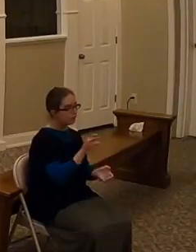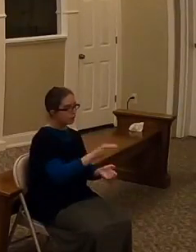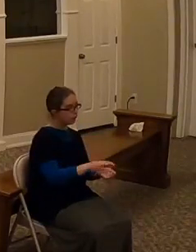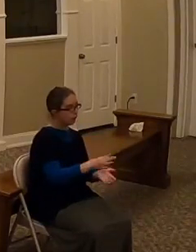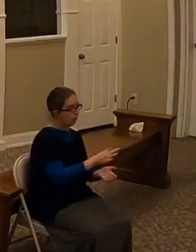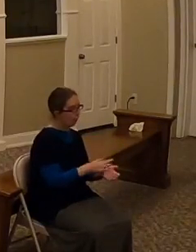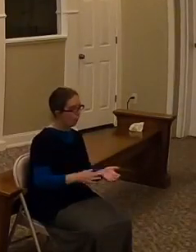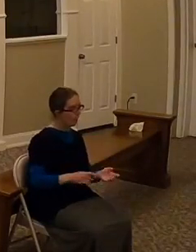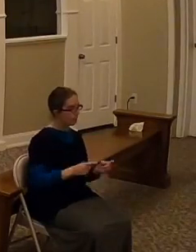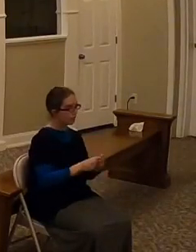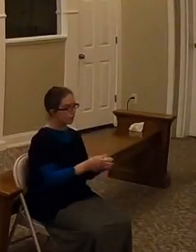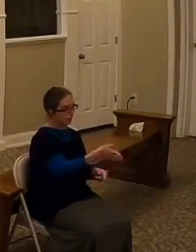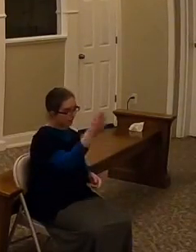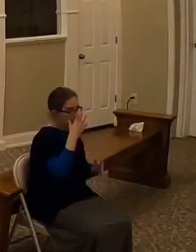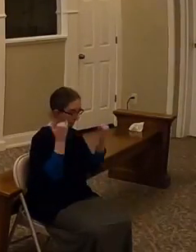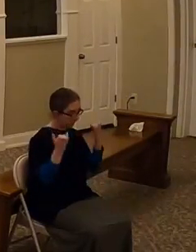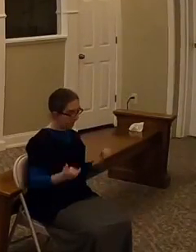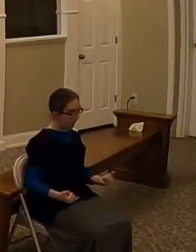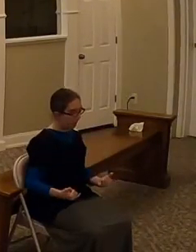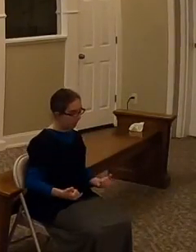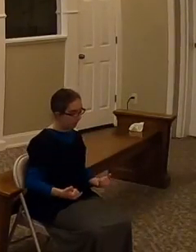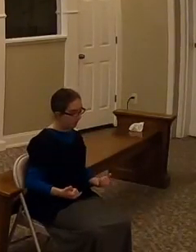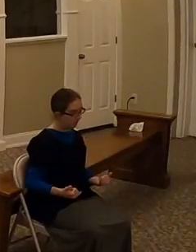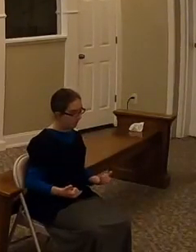wholeness to Him. Hallelujah. Now,